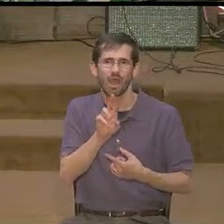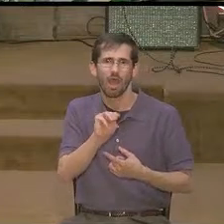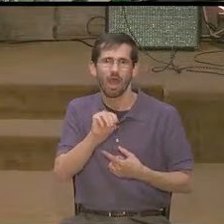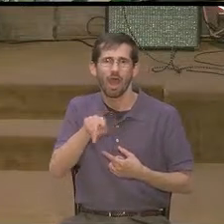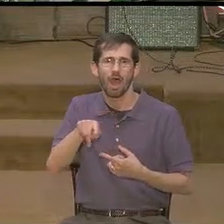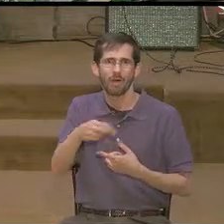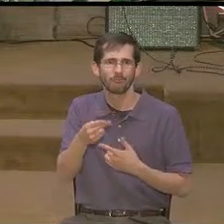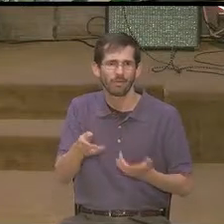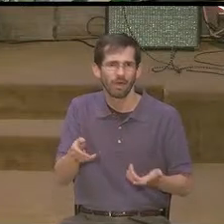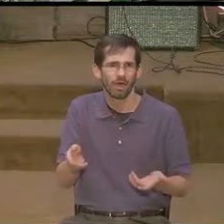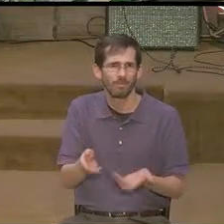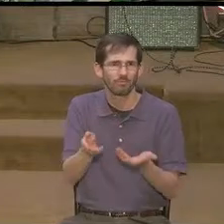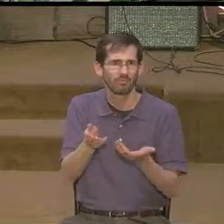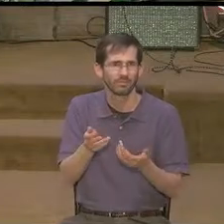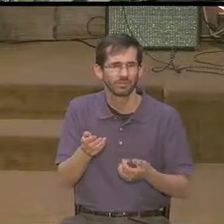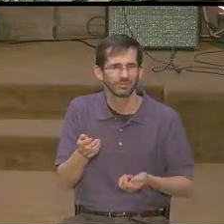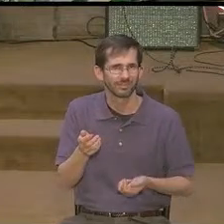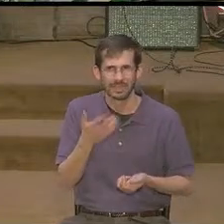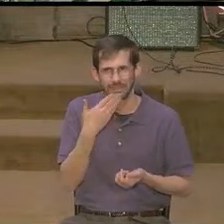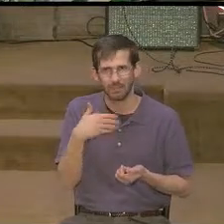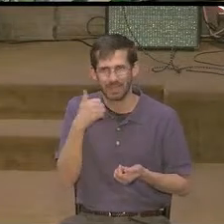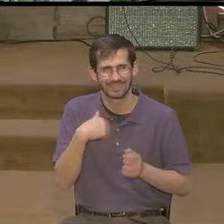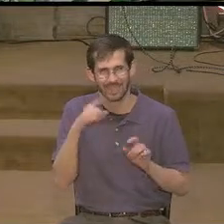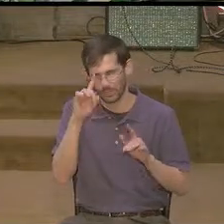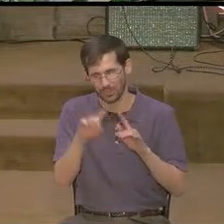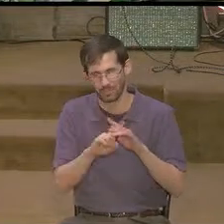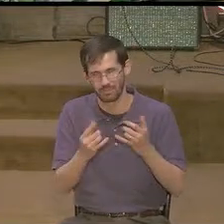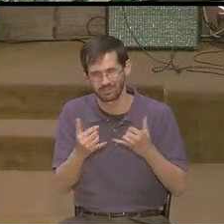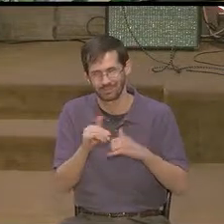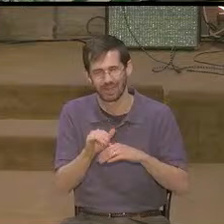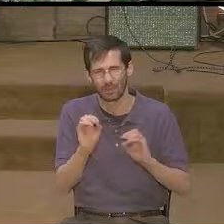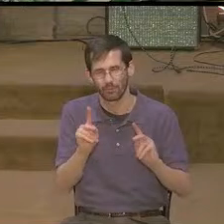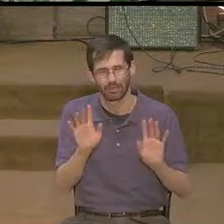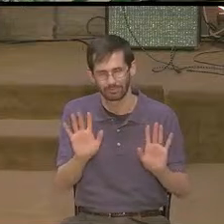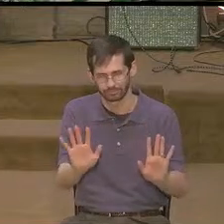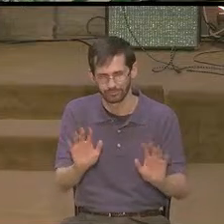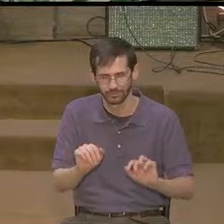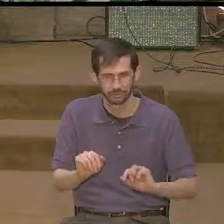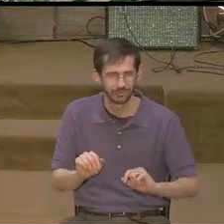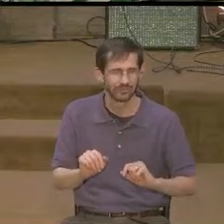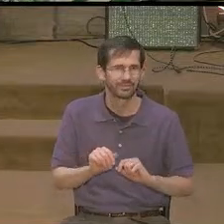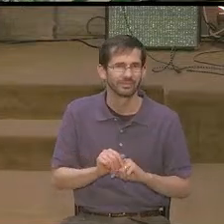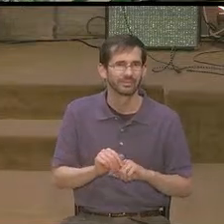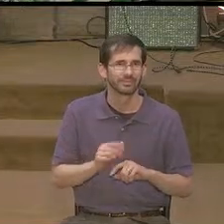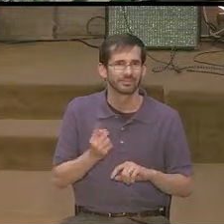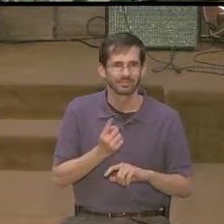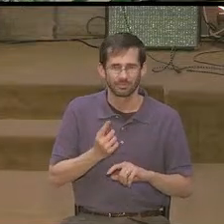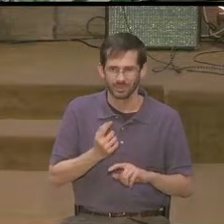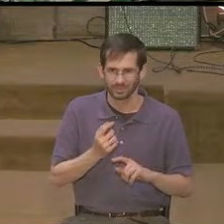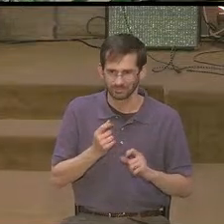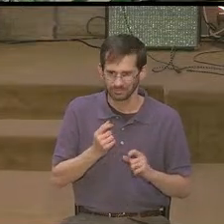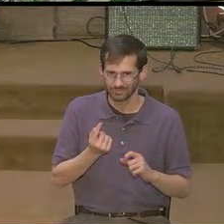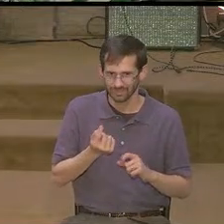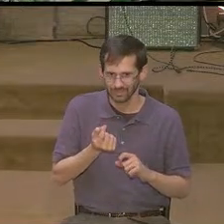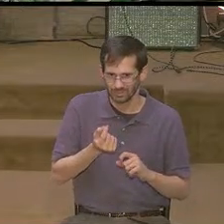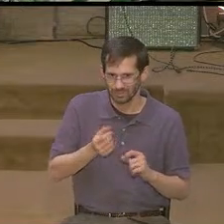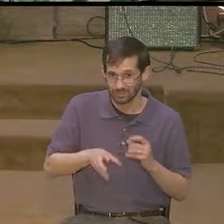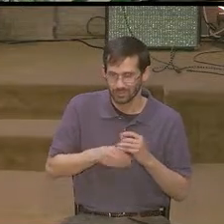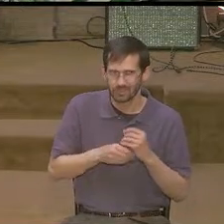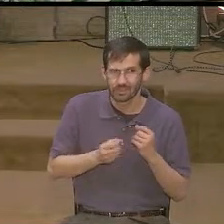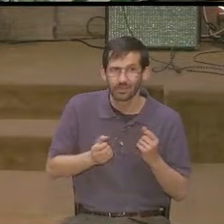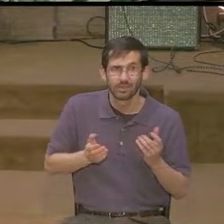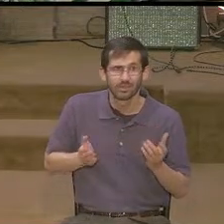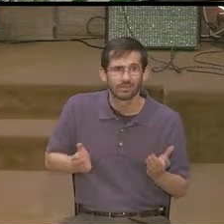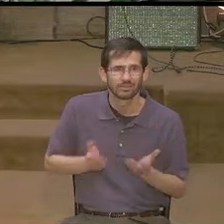That's the best I can do tonight. Okay, get over it, okay? something that we need as believers just to give us